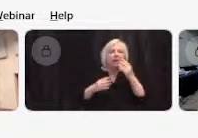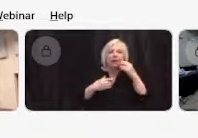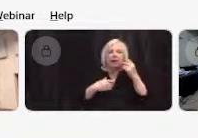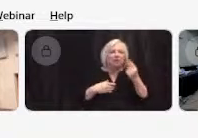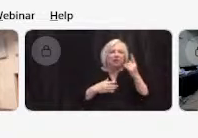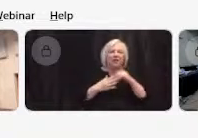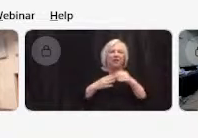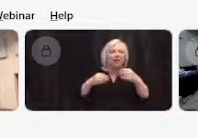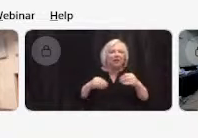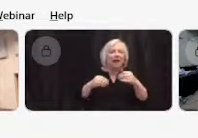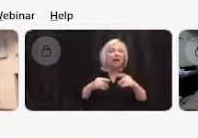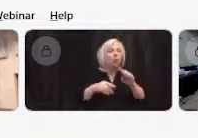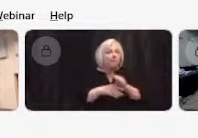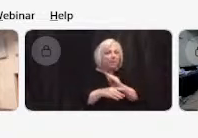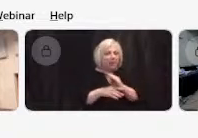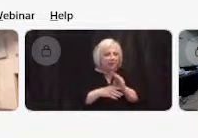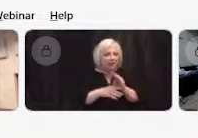not